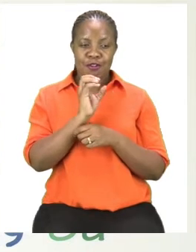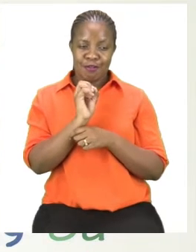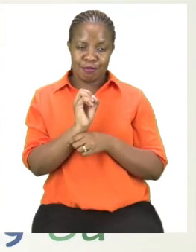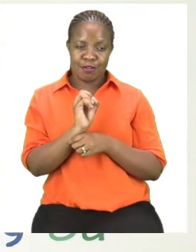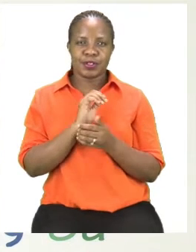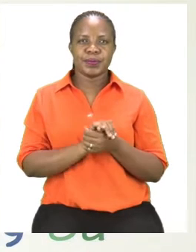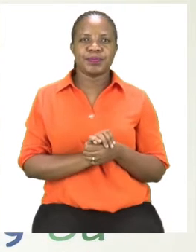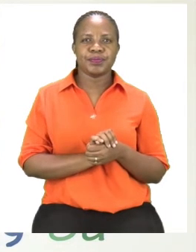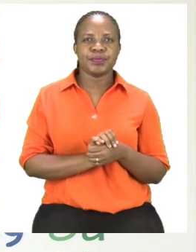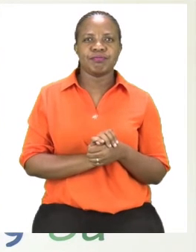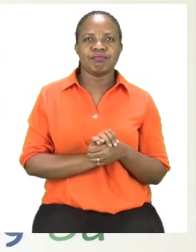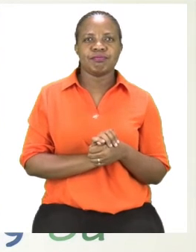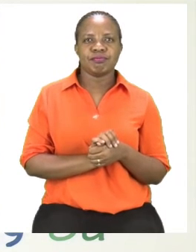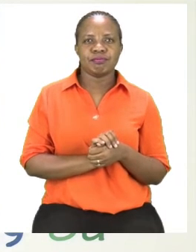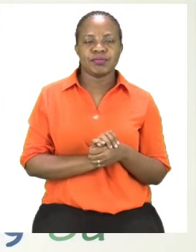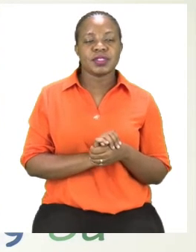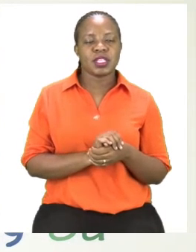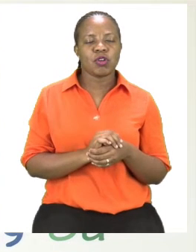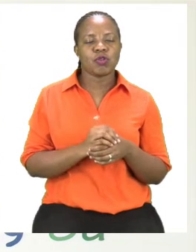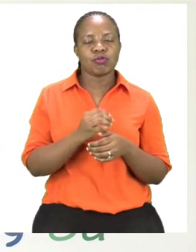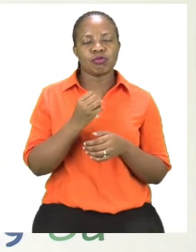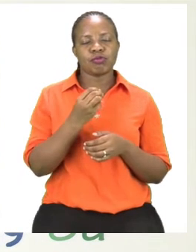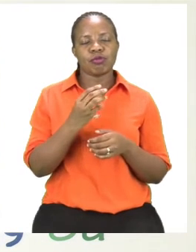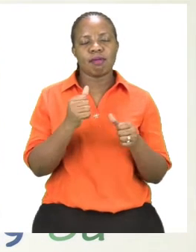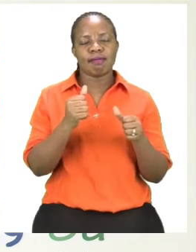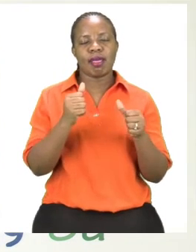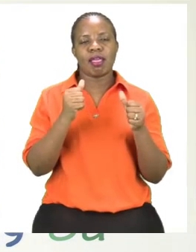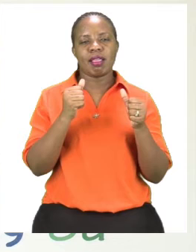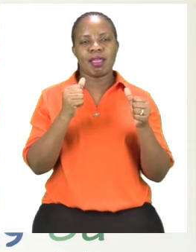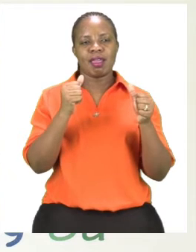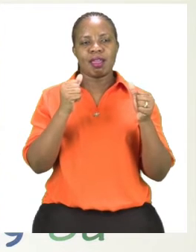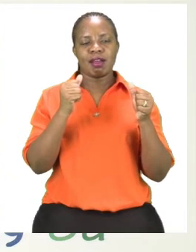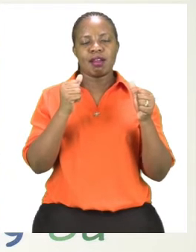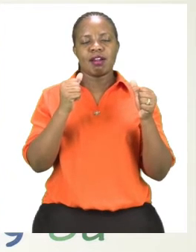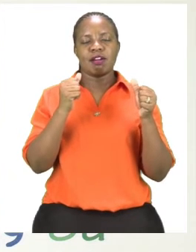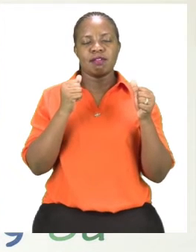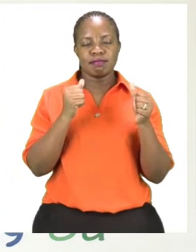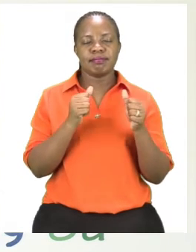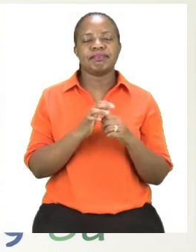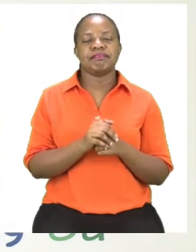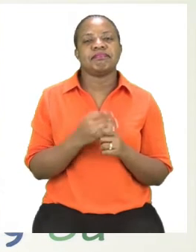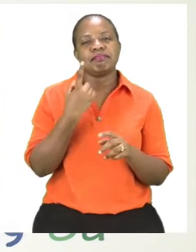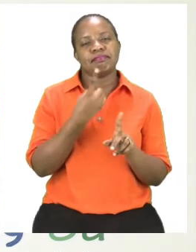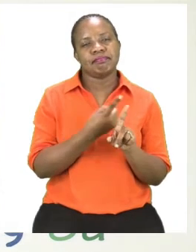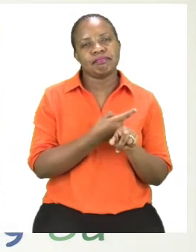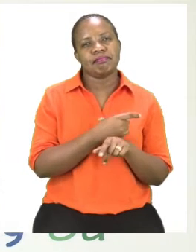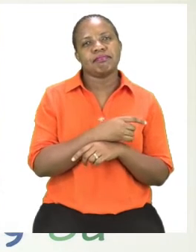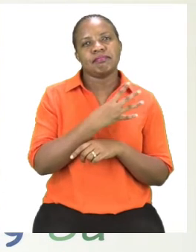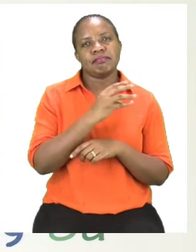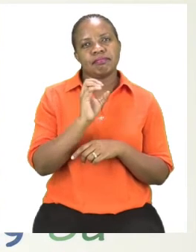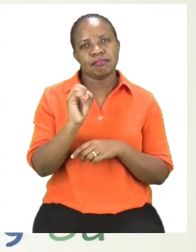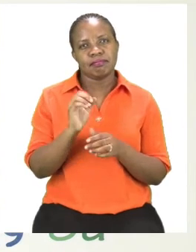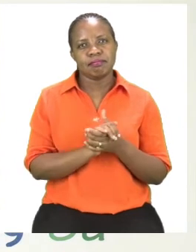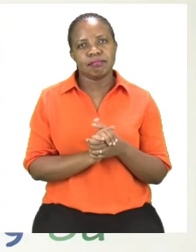many? 6 backwards from 40. So I would like you to write in your